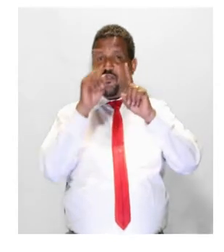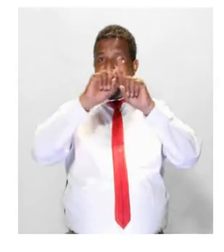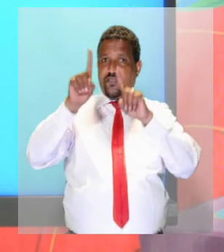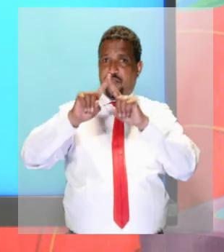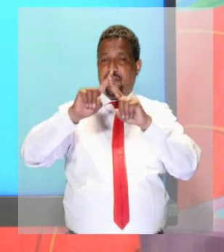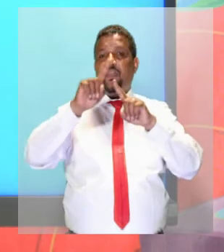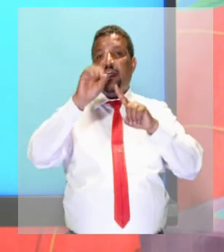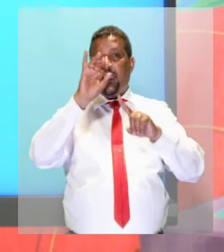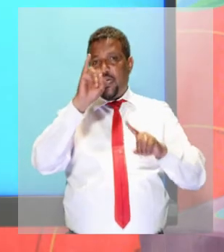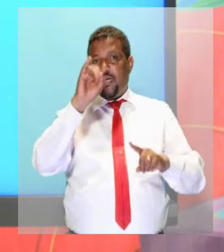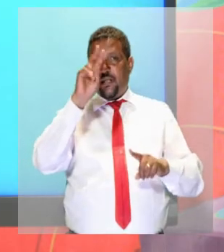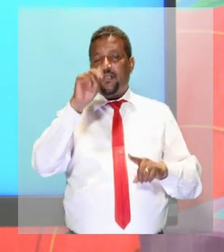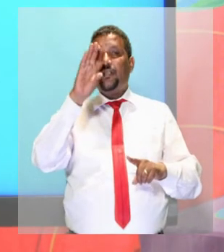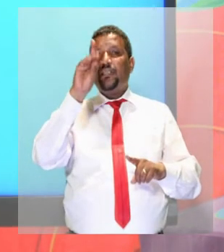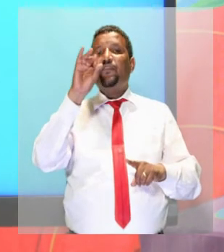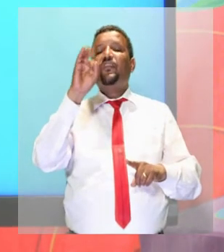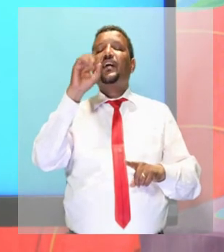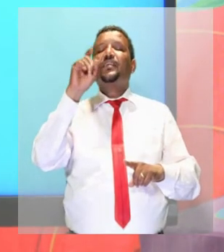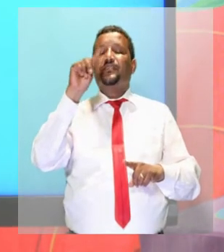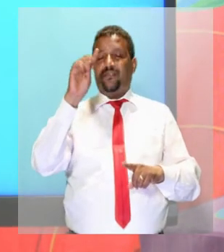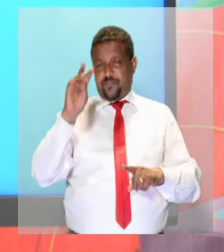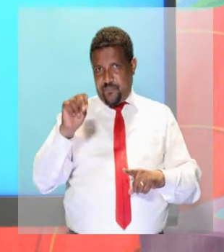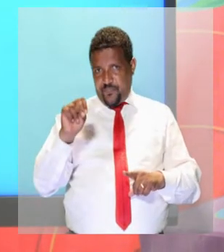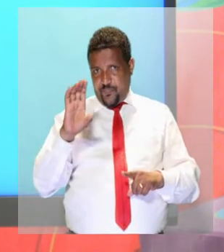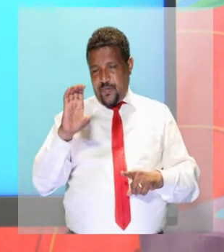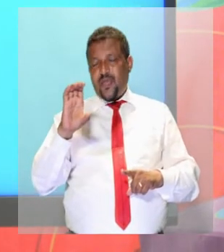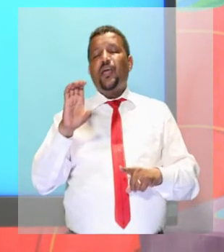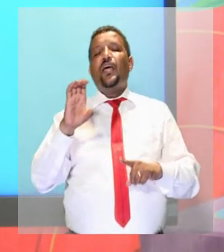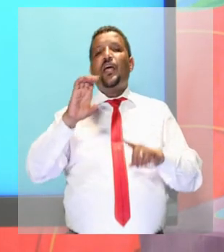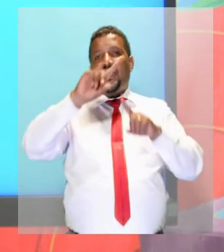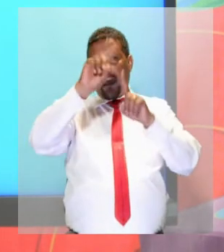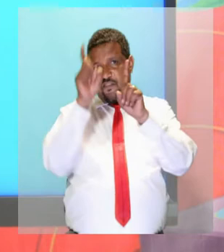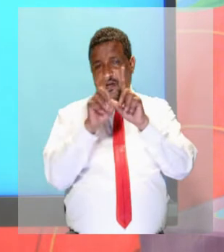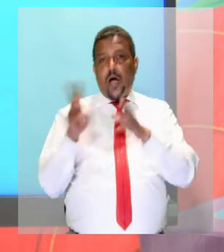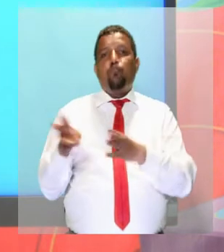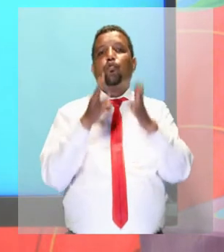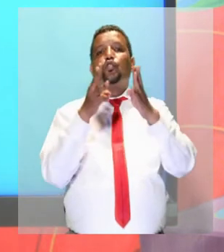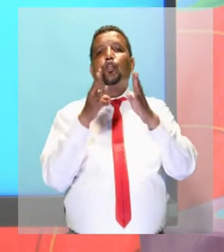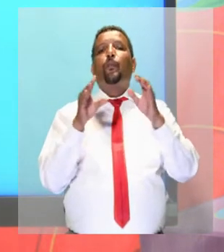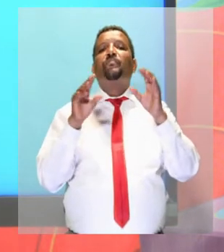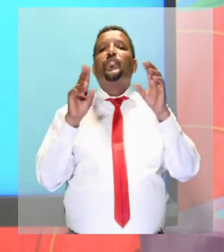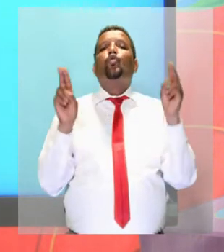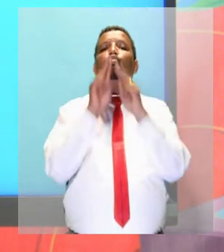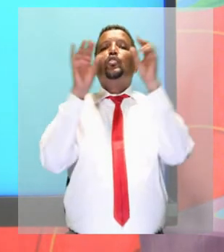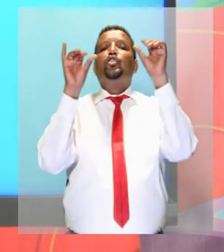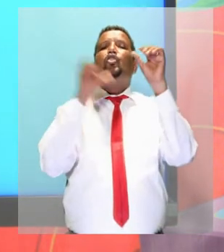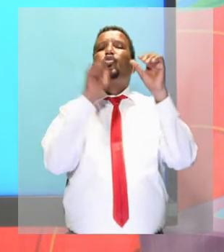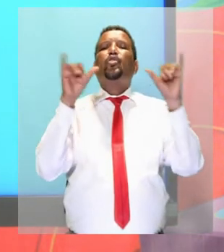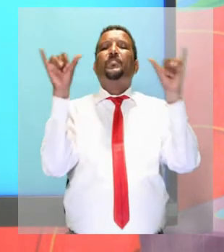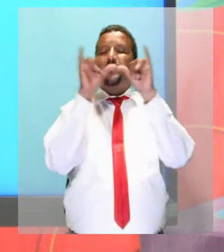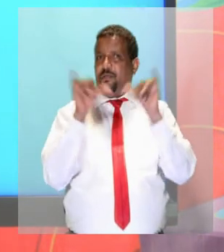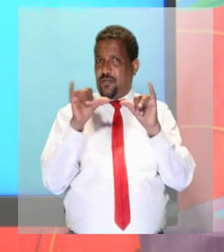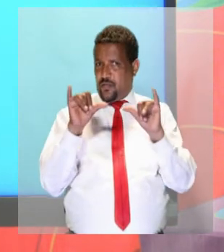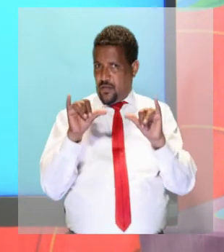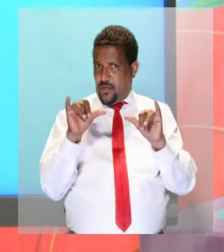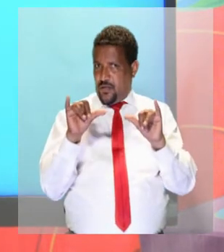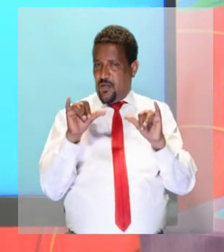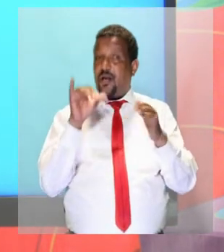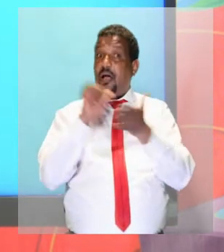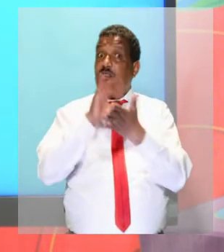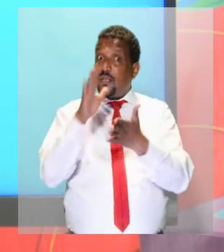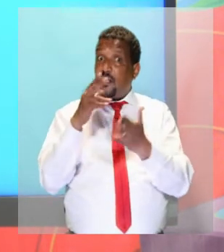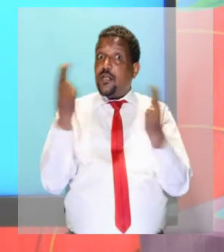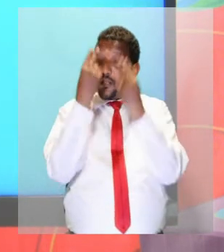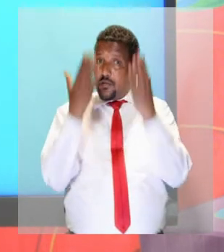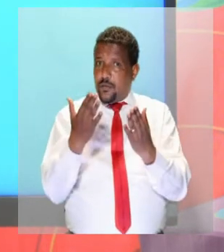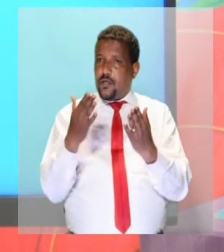The ordinal utility theory states that utility is not measurable. Rather, a consumer can rank or